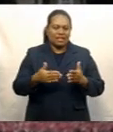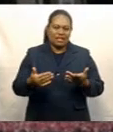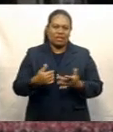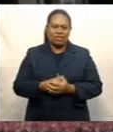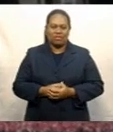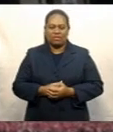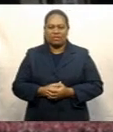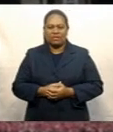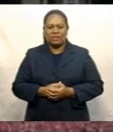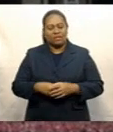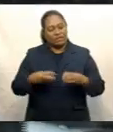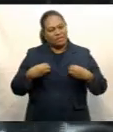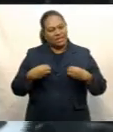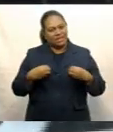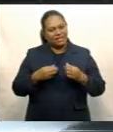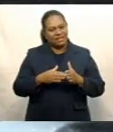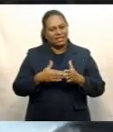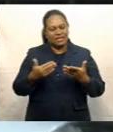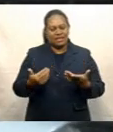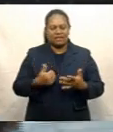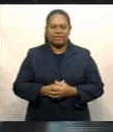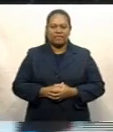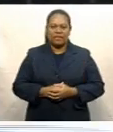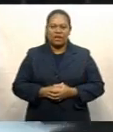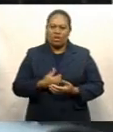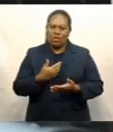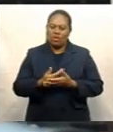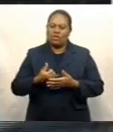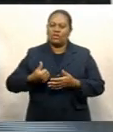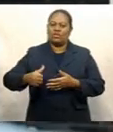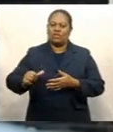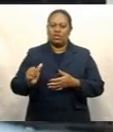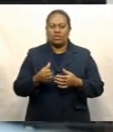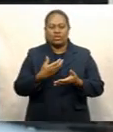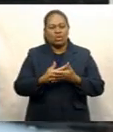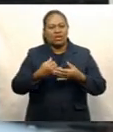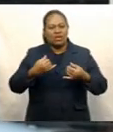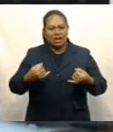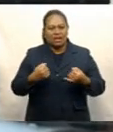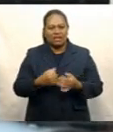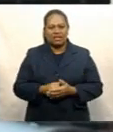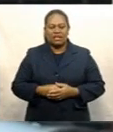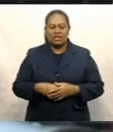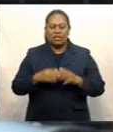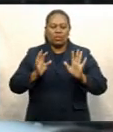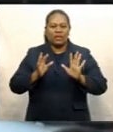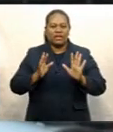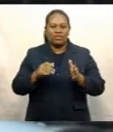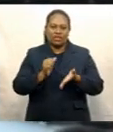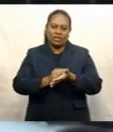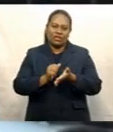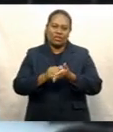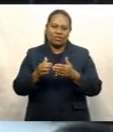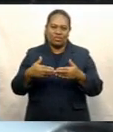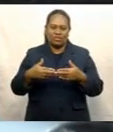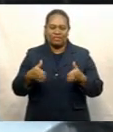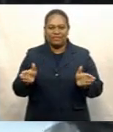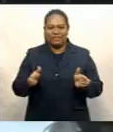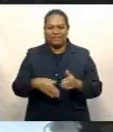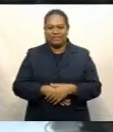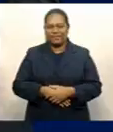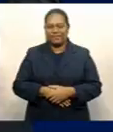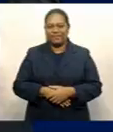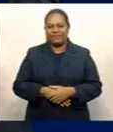in a string of businesses that have gone digital under the new normal, waiting for shops to reopen. Shweta Vandana,